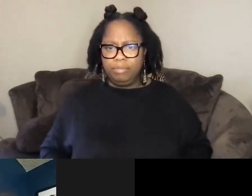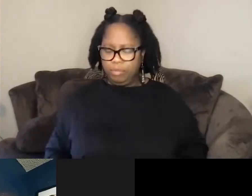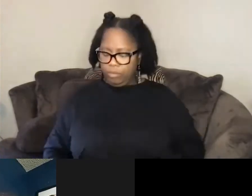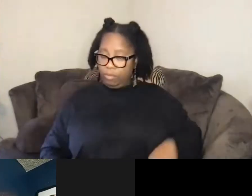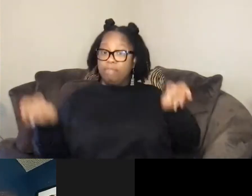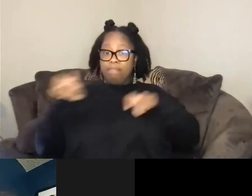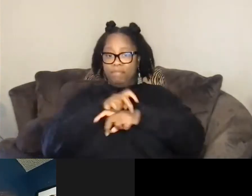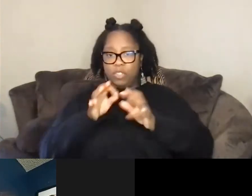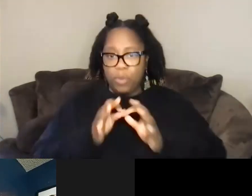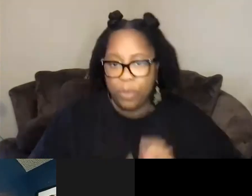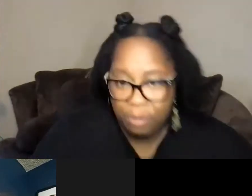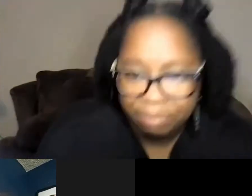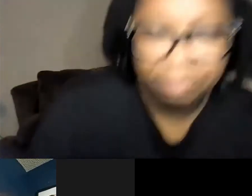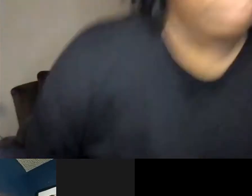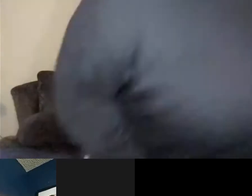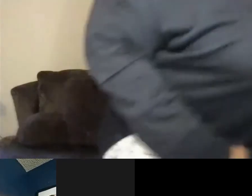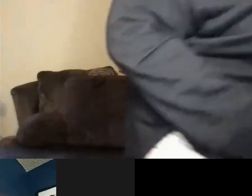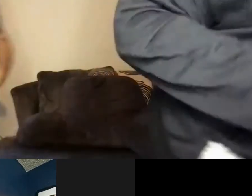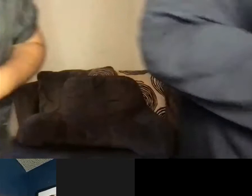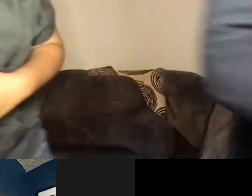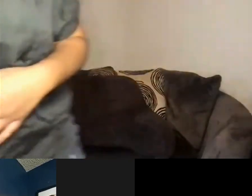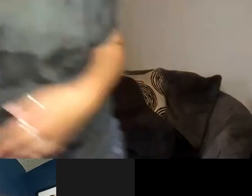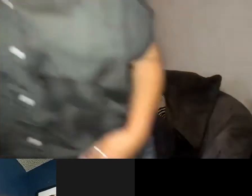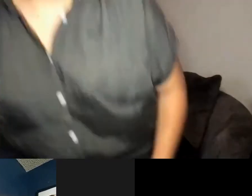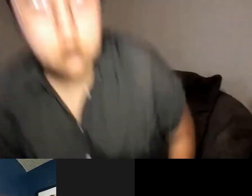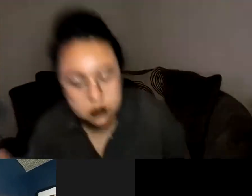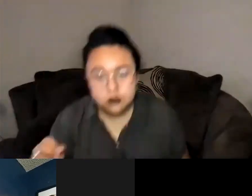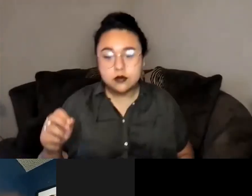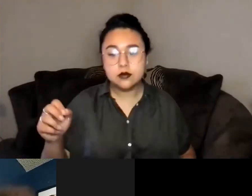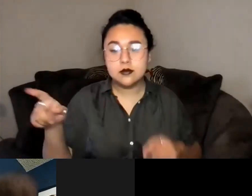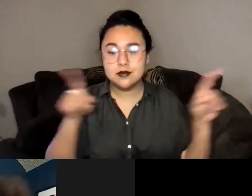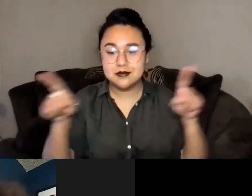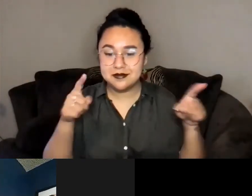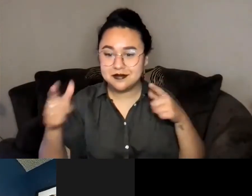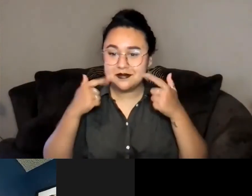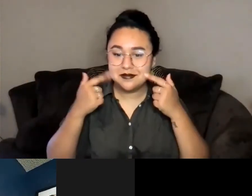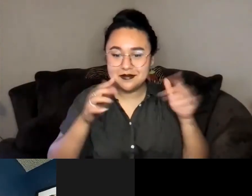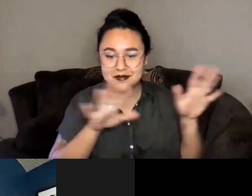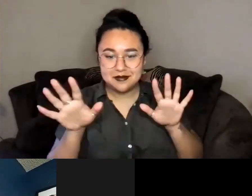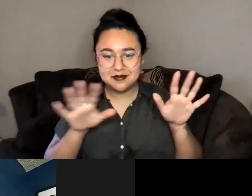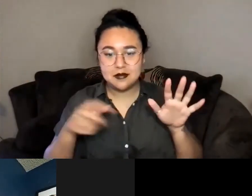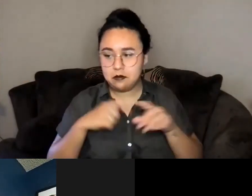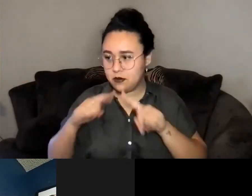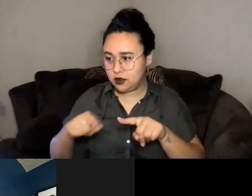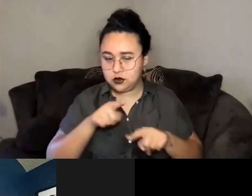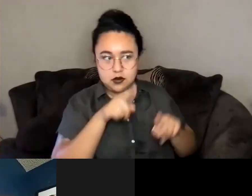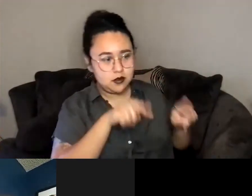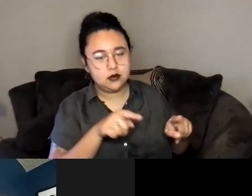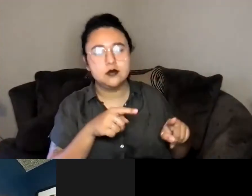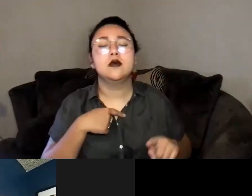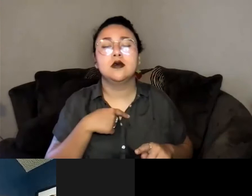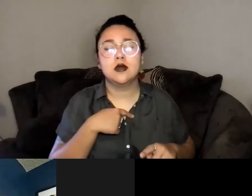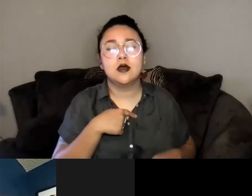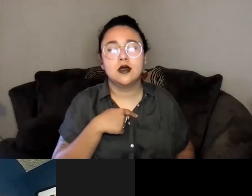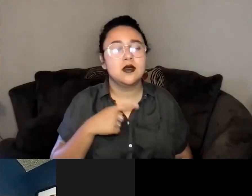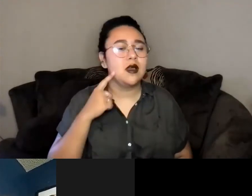I have a lot to say about that. Sorry, now I'm thinking over your webinar if I answer that question. I mean, I will start. I think that Sandra has